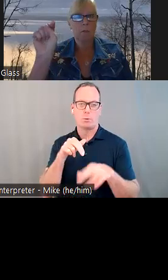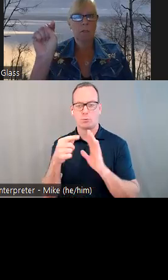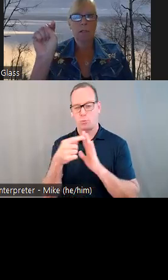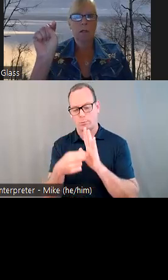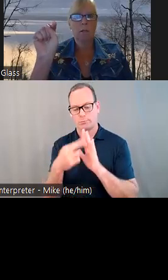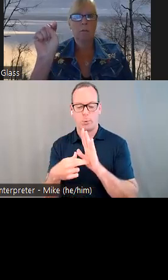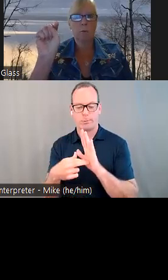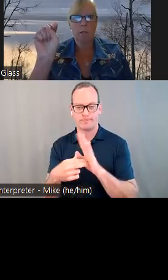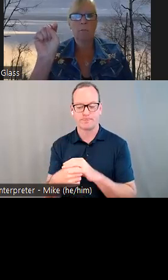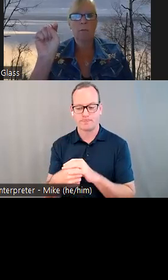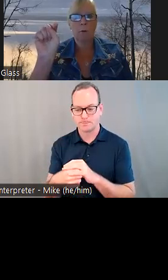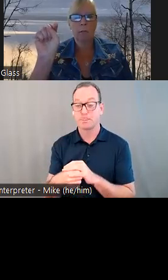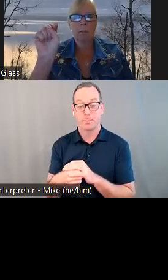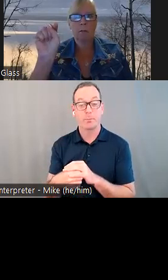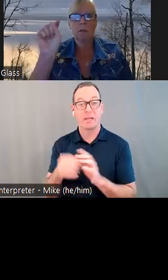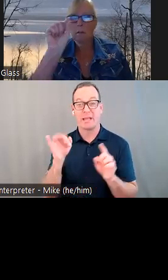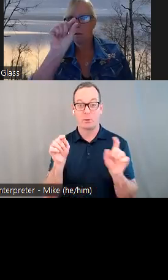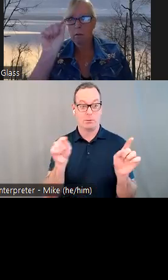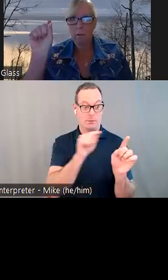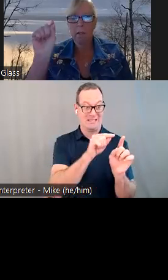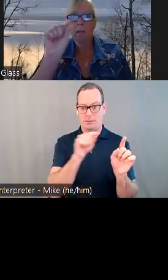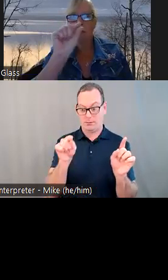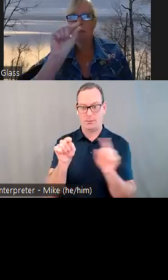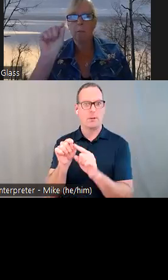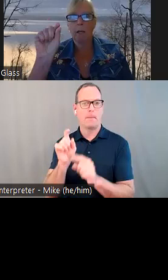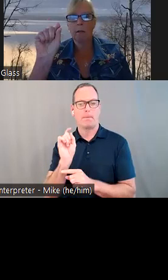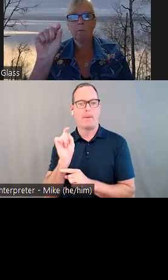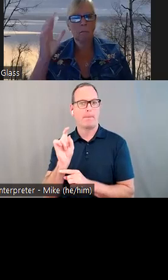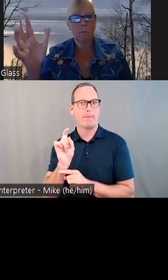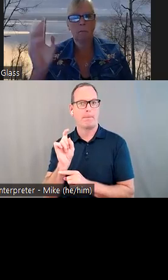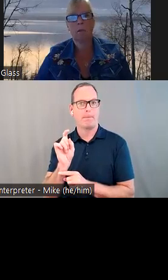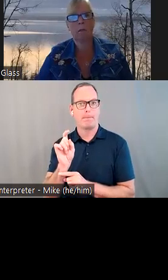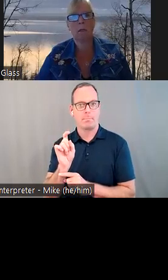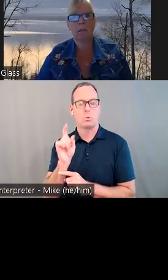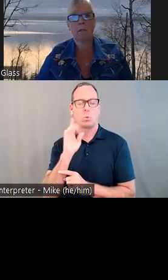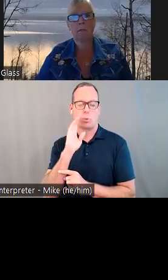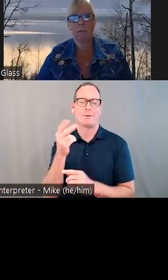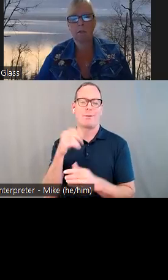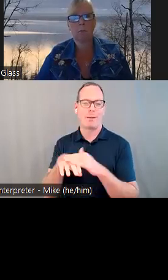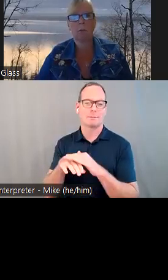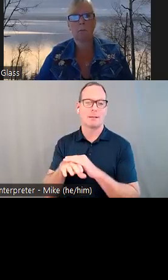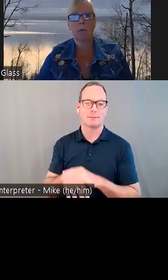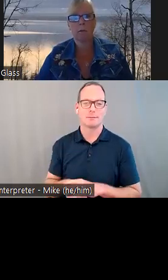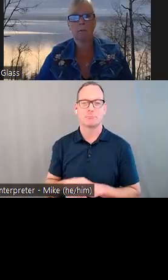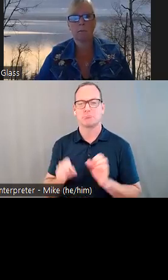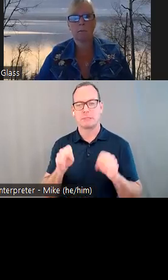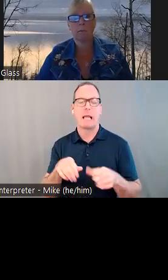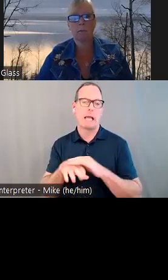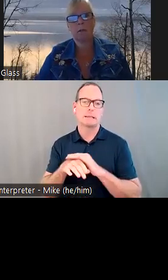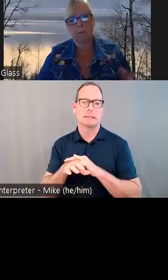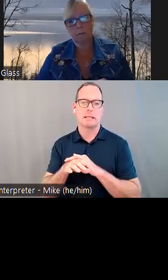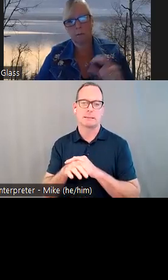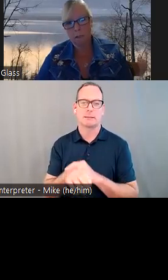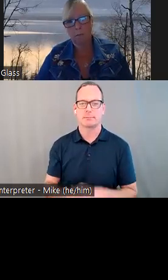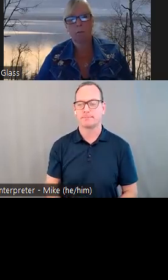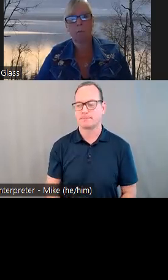if you just click on the roll-up reports link in that little banner, you'll have access, you'll see the roll-up reports. And